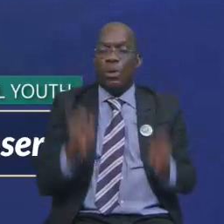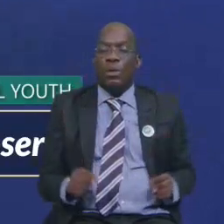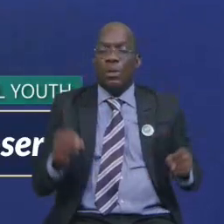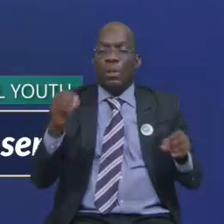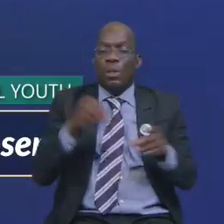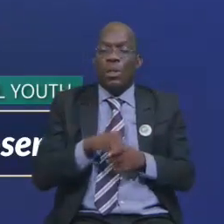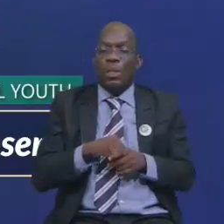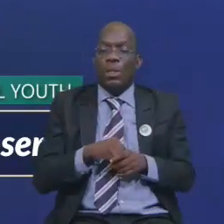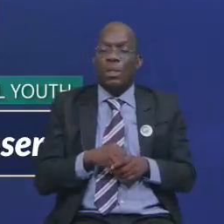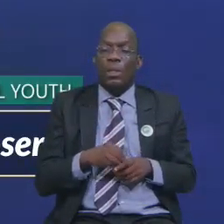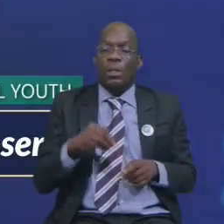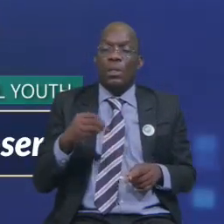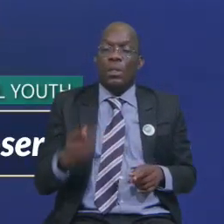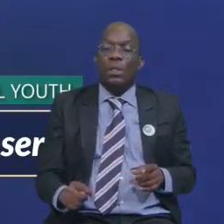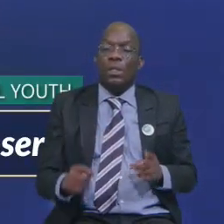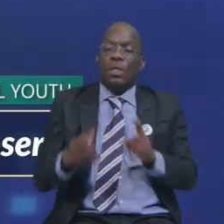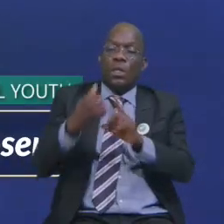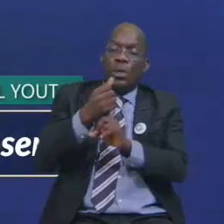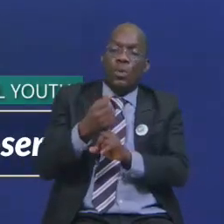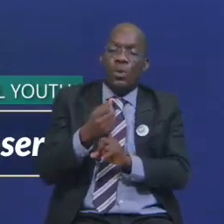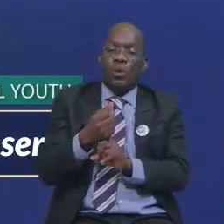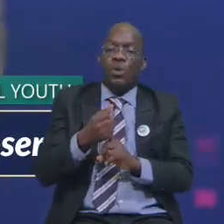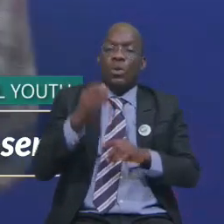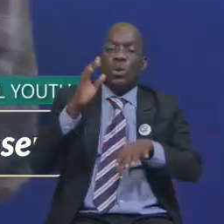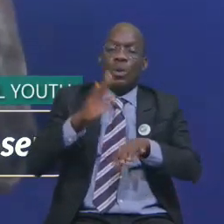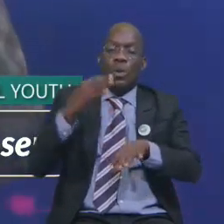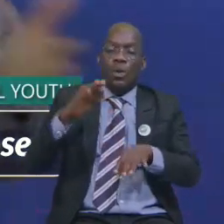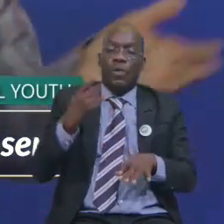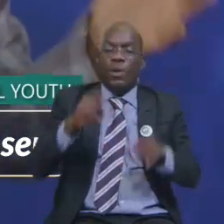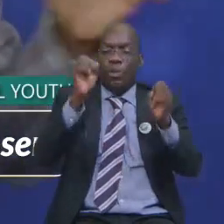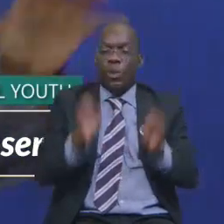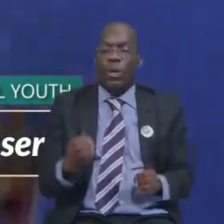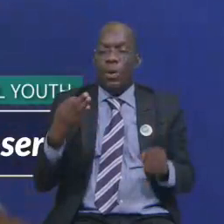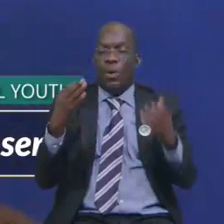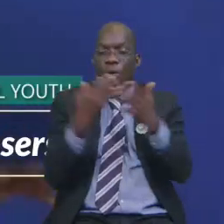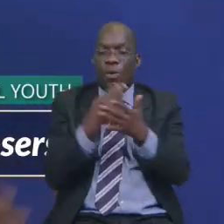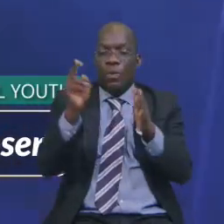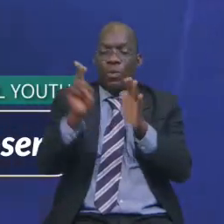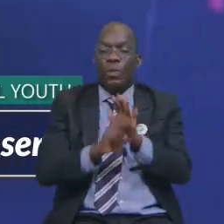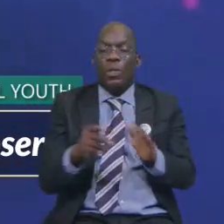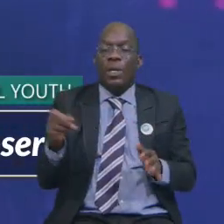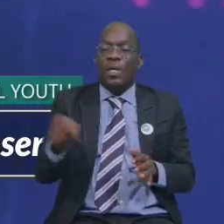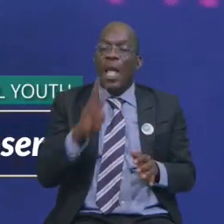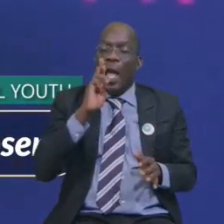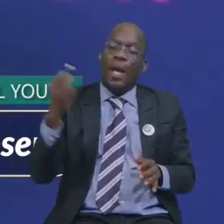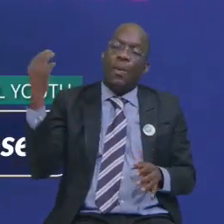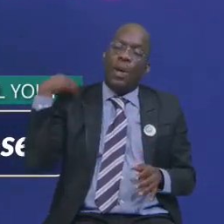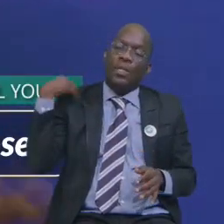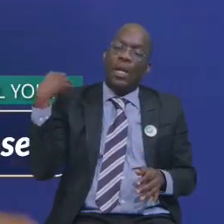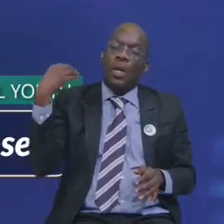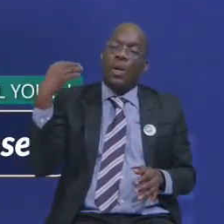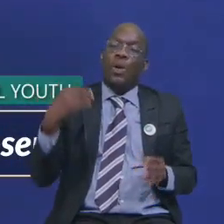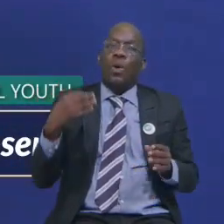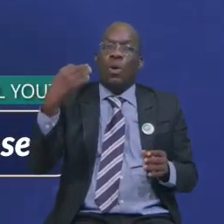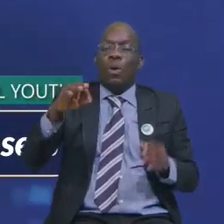the claws of the power of darkness, and they are lords over losers. They